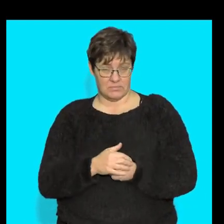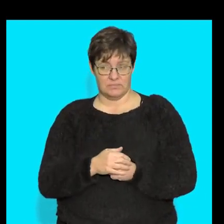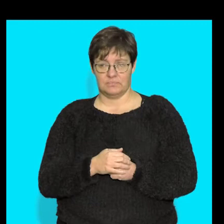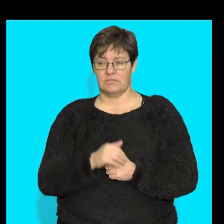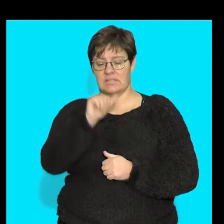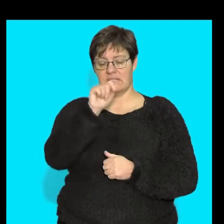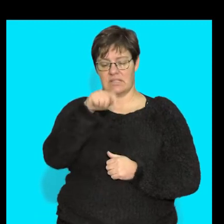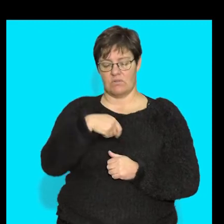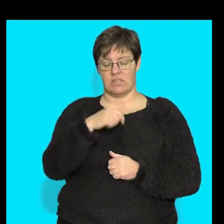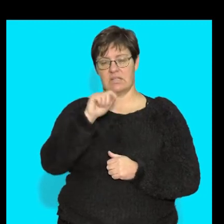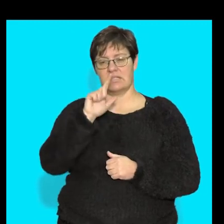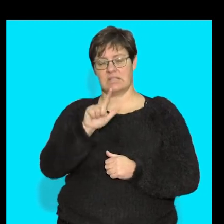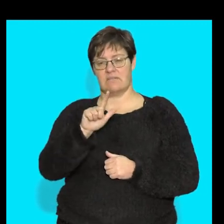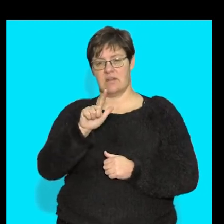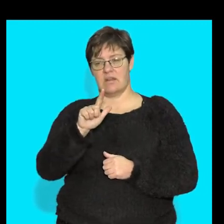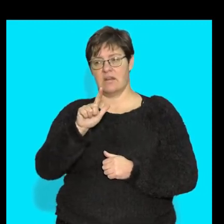this is